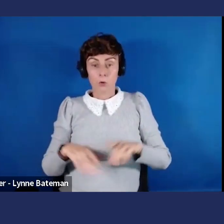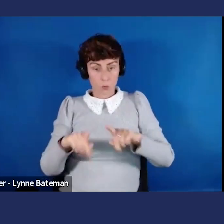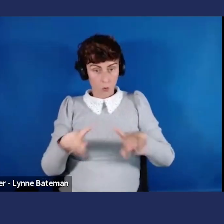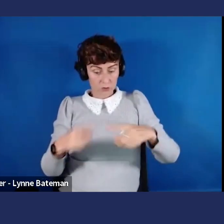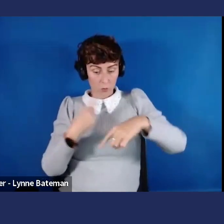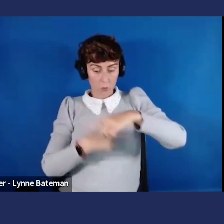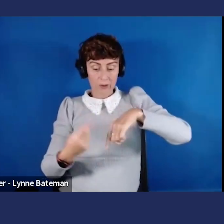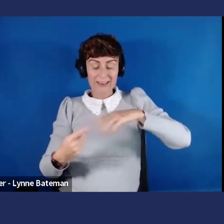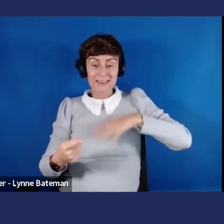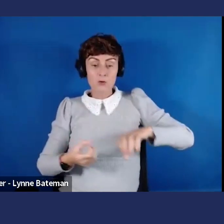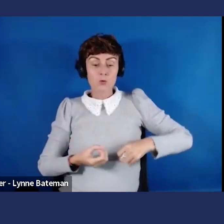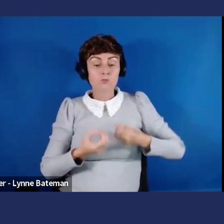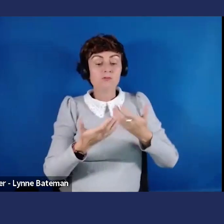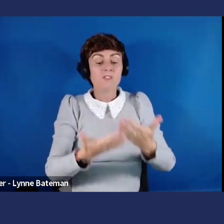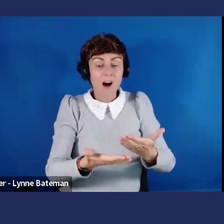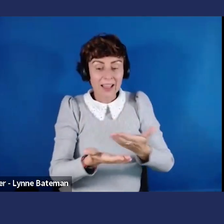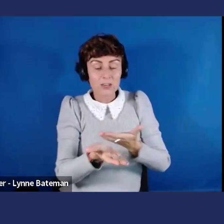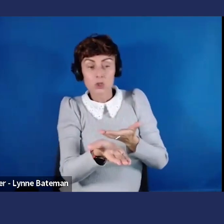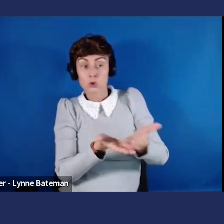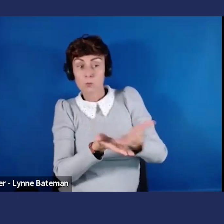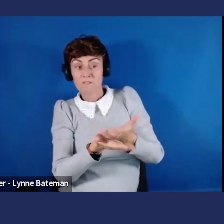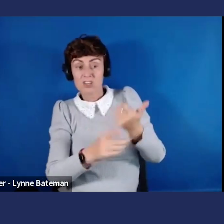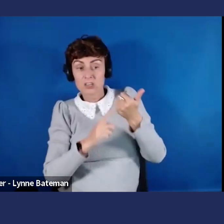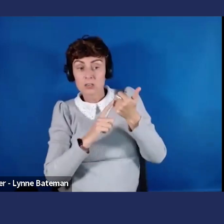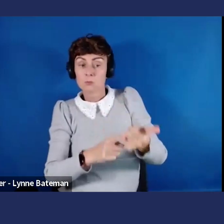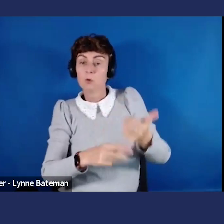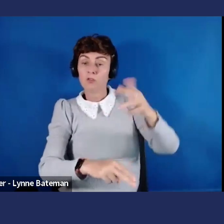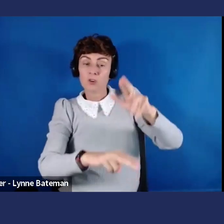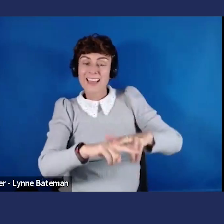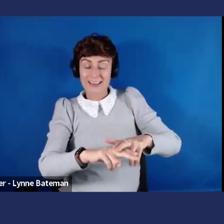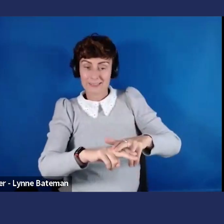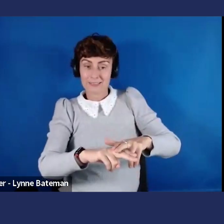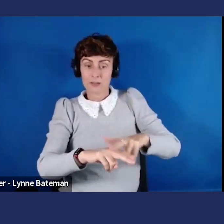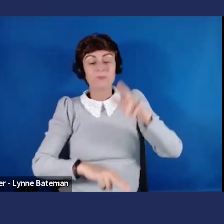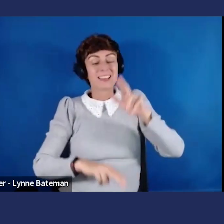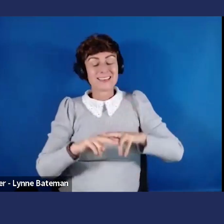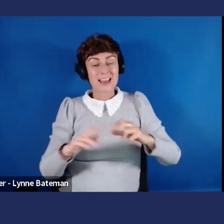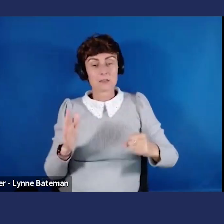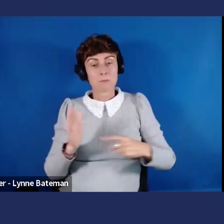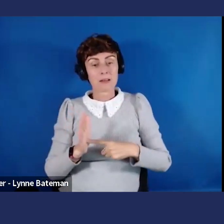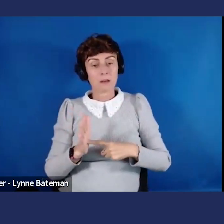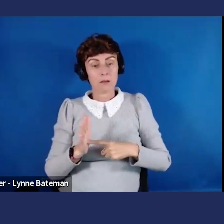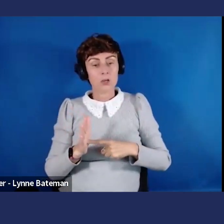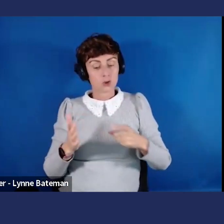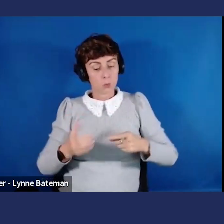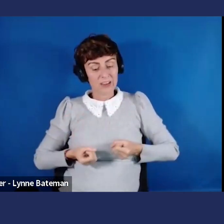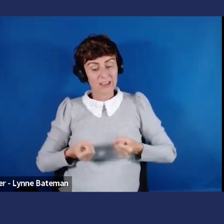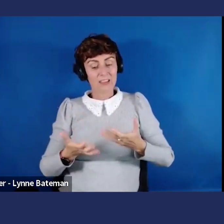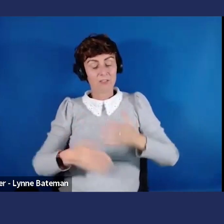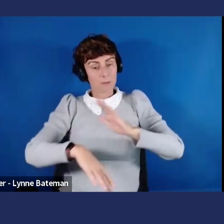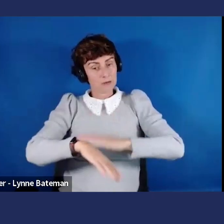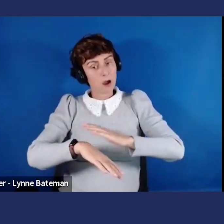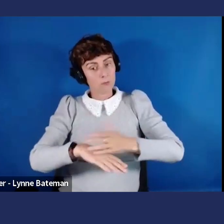try and provide that for dads. At Dad Matters, that's what we do. We give them an opportunity to offload, to talk about what's happening. Sometimes with dads with